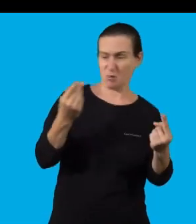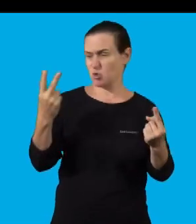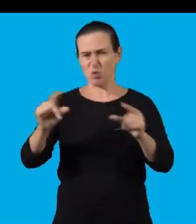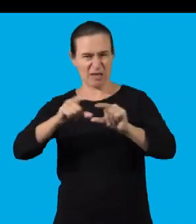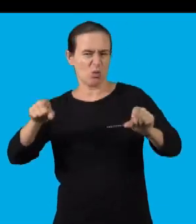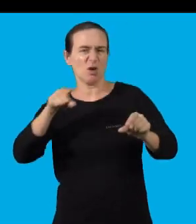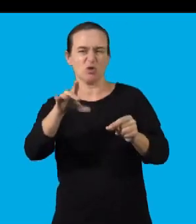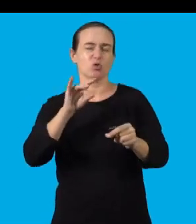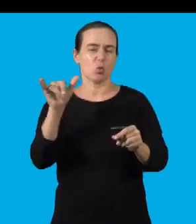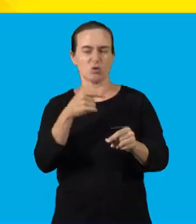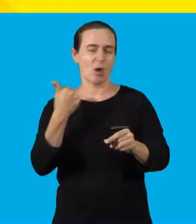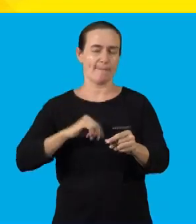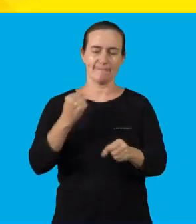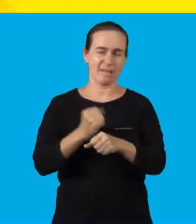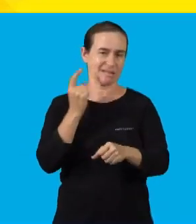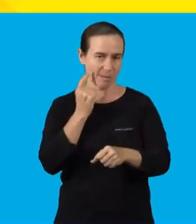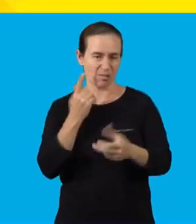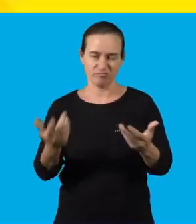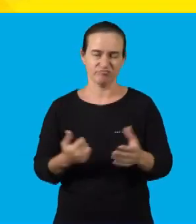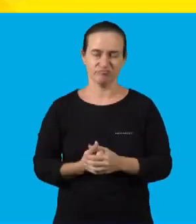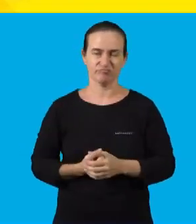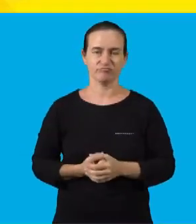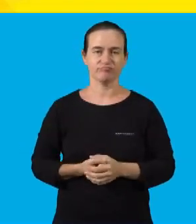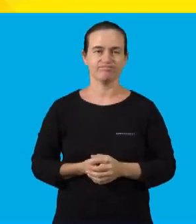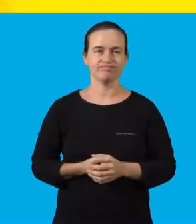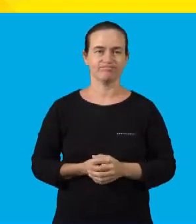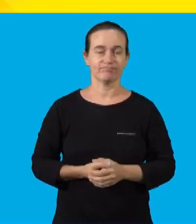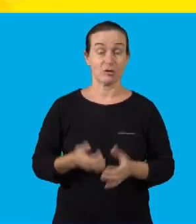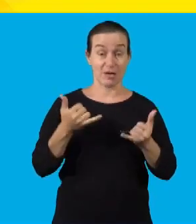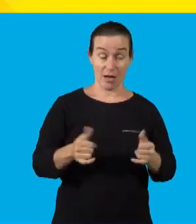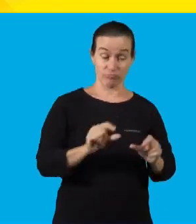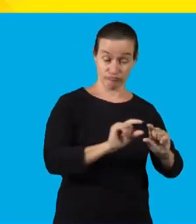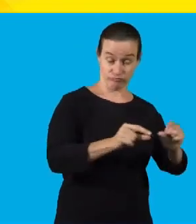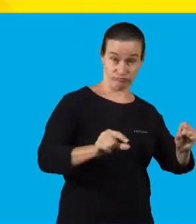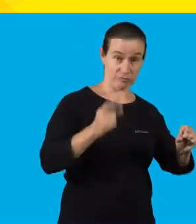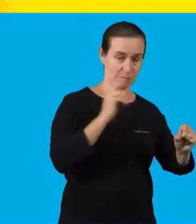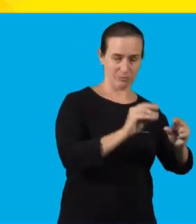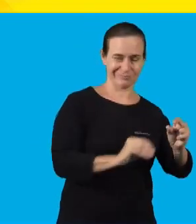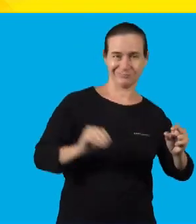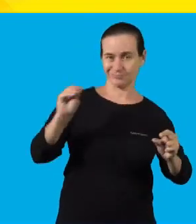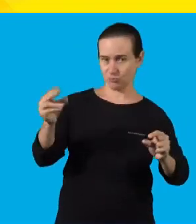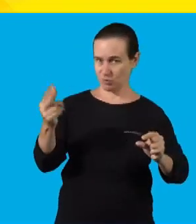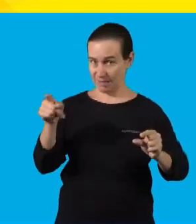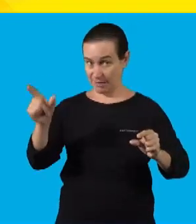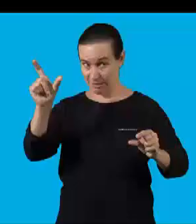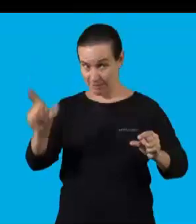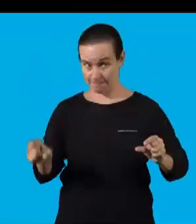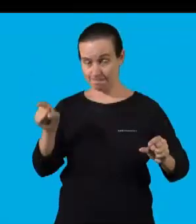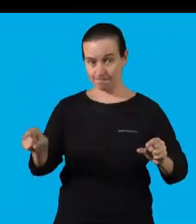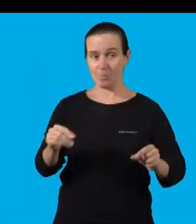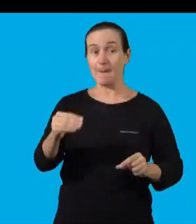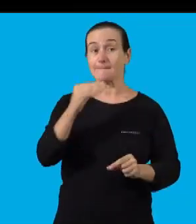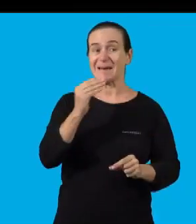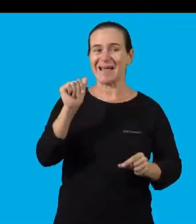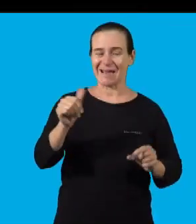simplify. It really is your choice. Now, taking that third equation, we're going to substitute it into our second equation. That means we